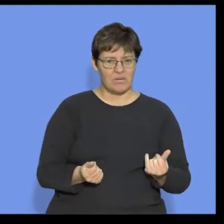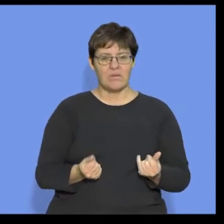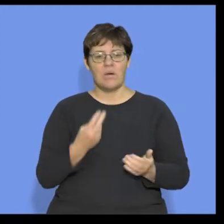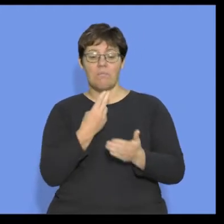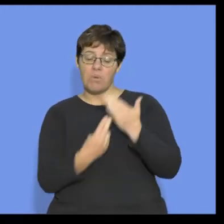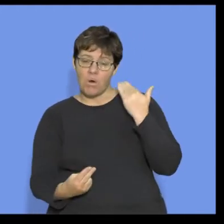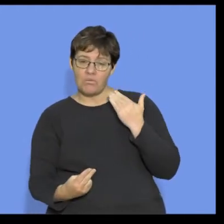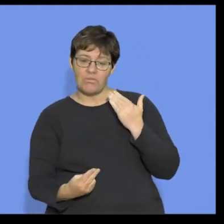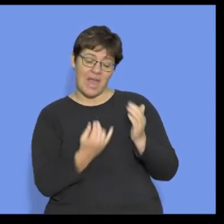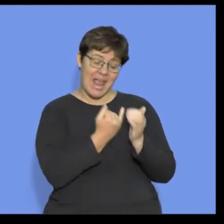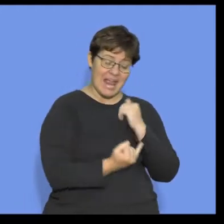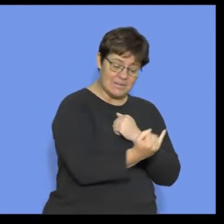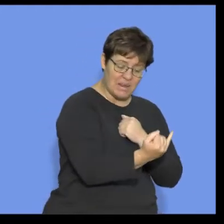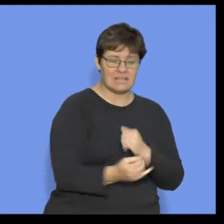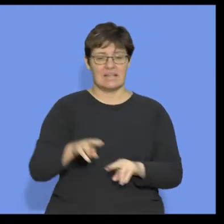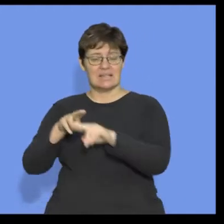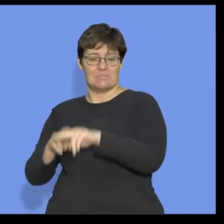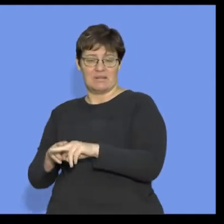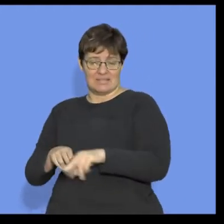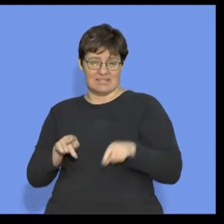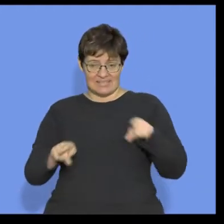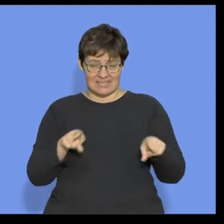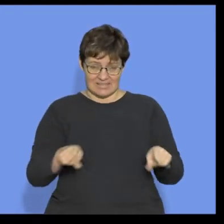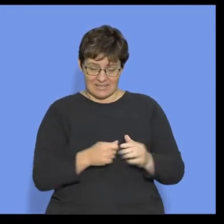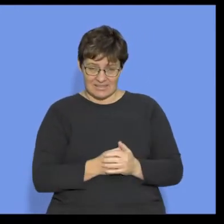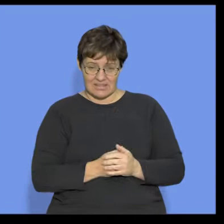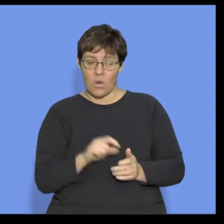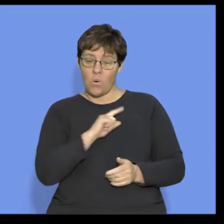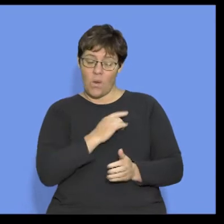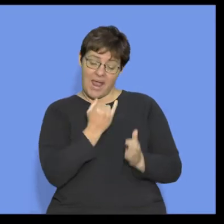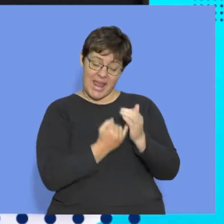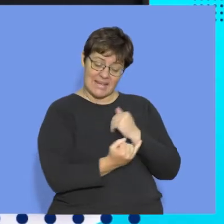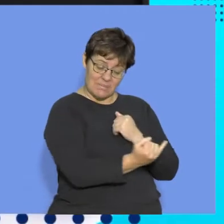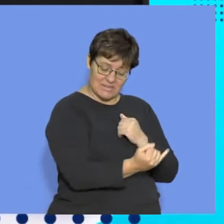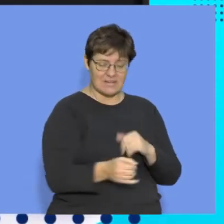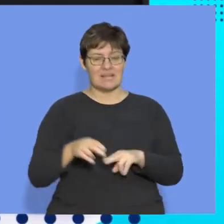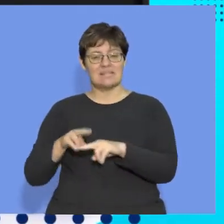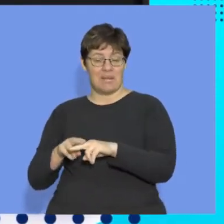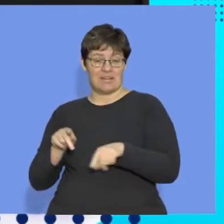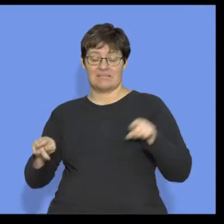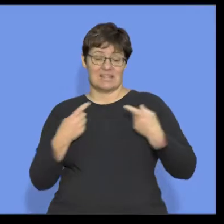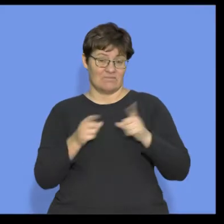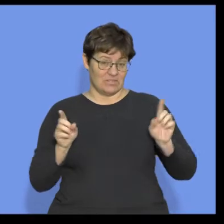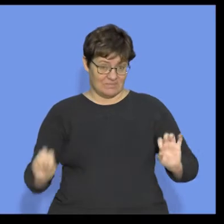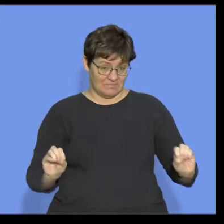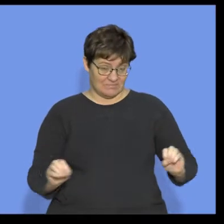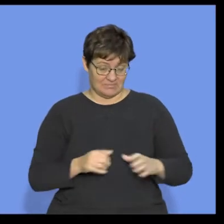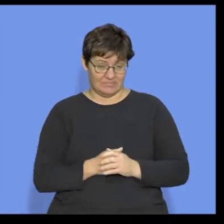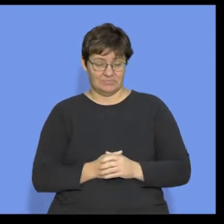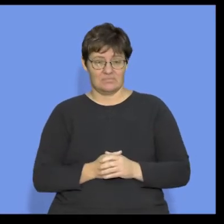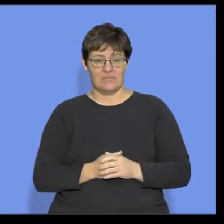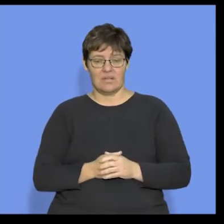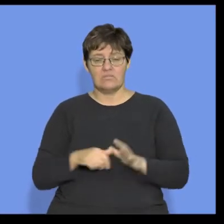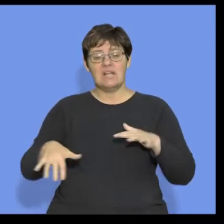both dependent and independent events. That's very important. It can solve independent and dependent events. So the